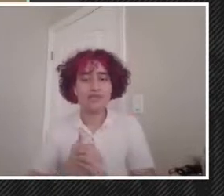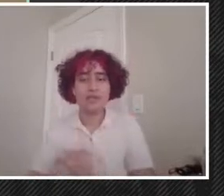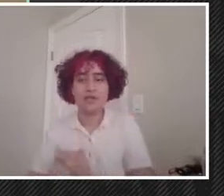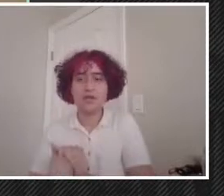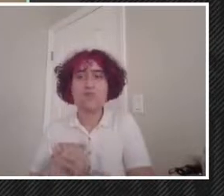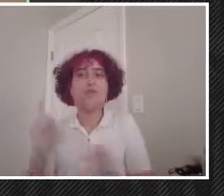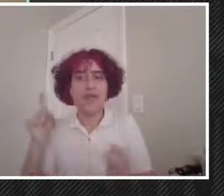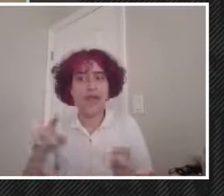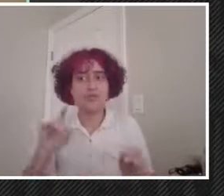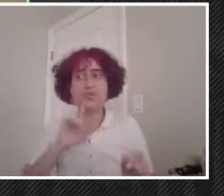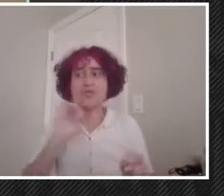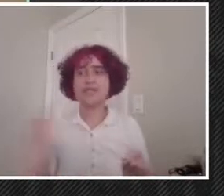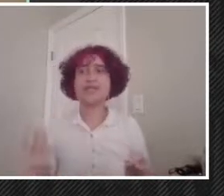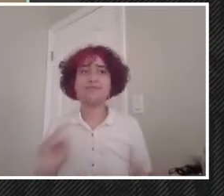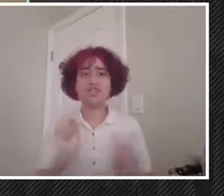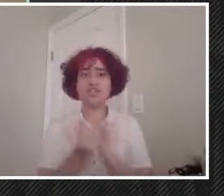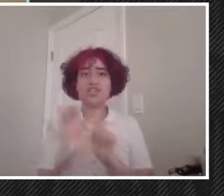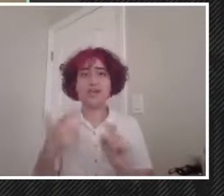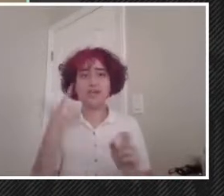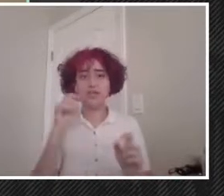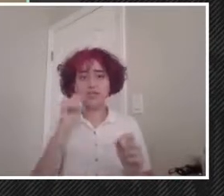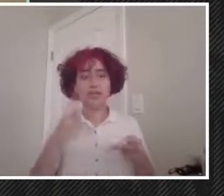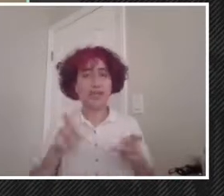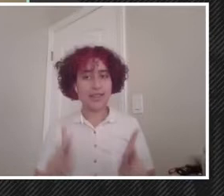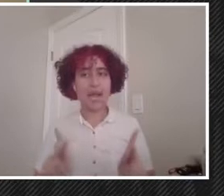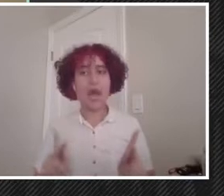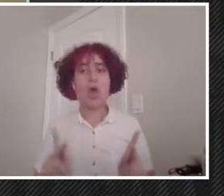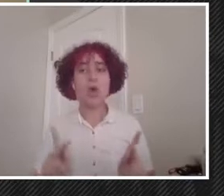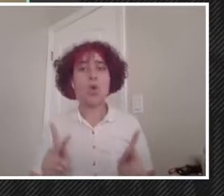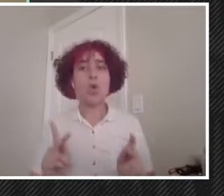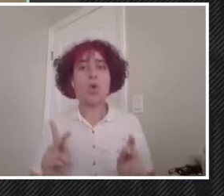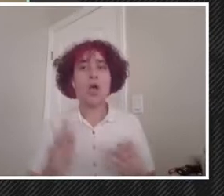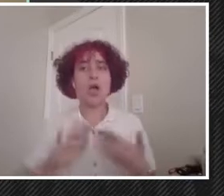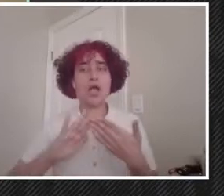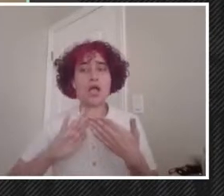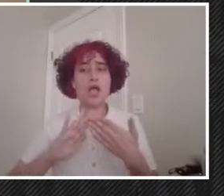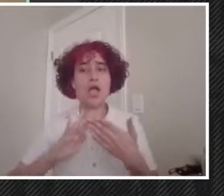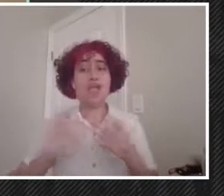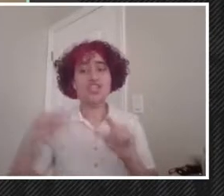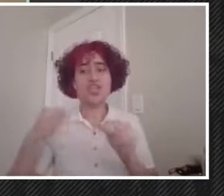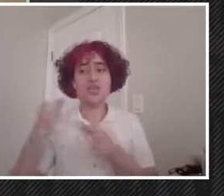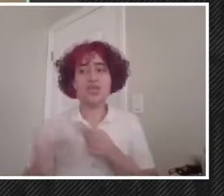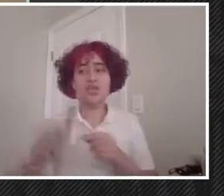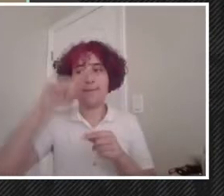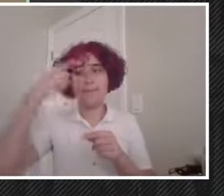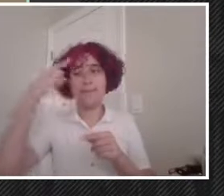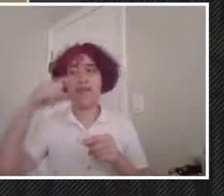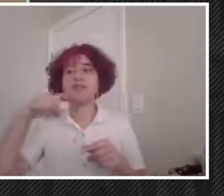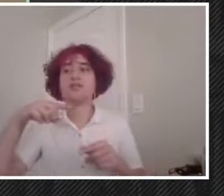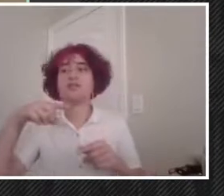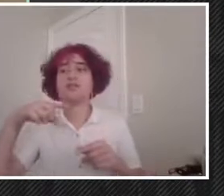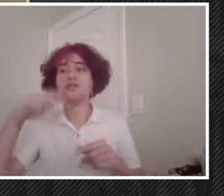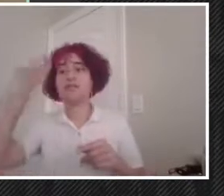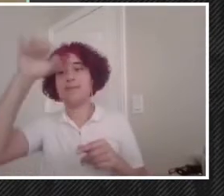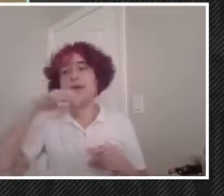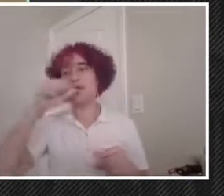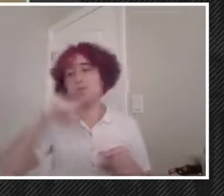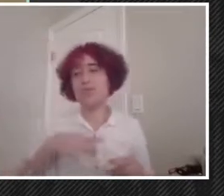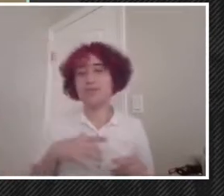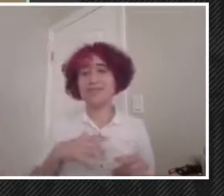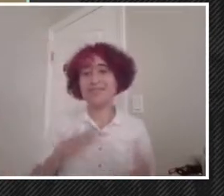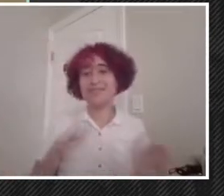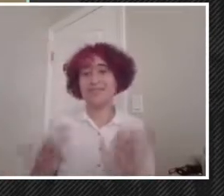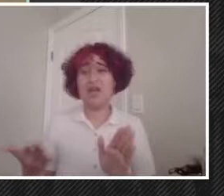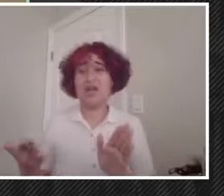women, slip by. And that does require that pivot that you were saying, Dashika. Like, yeah, I hope we do get an